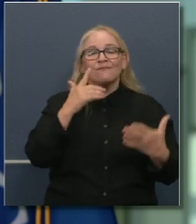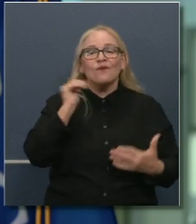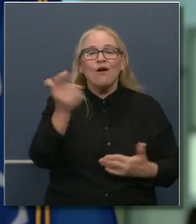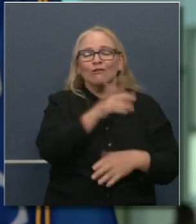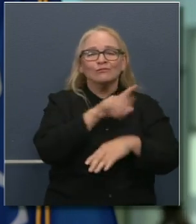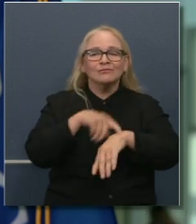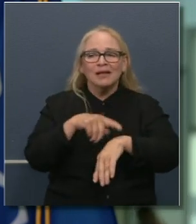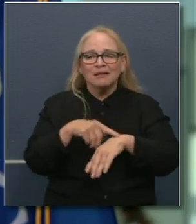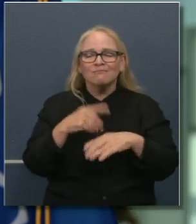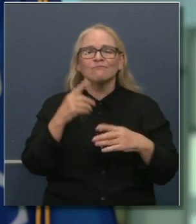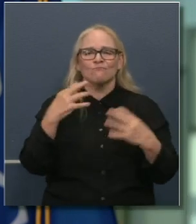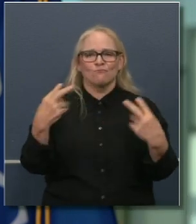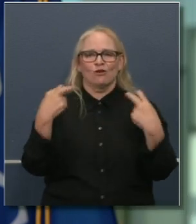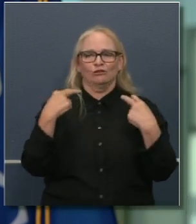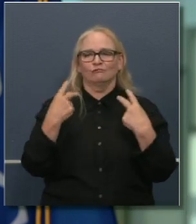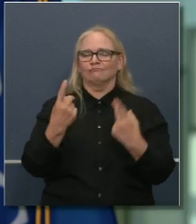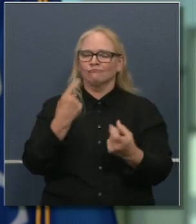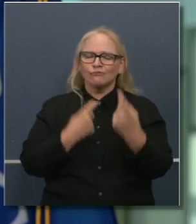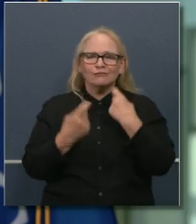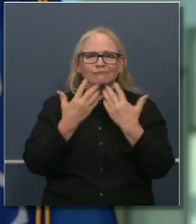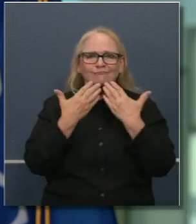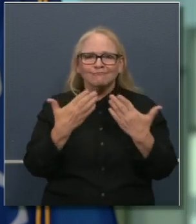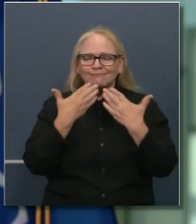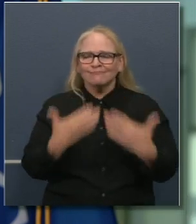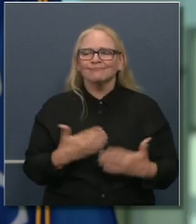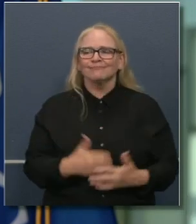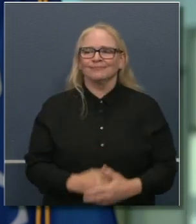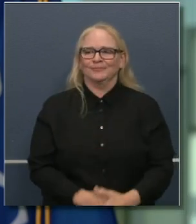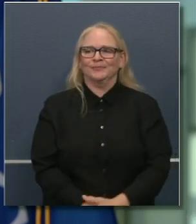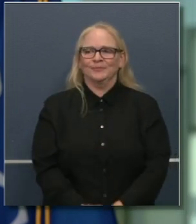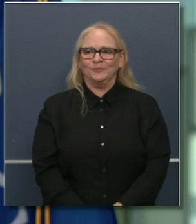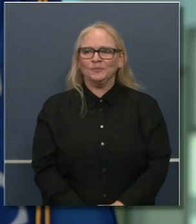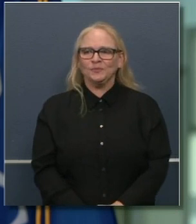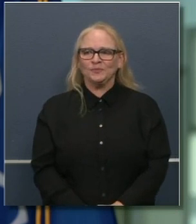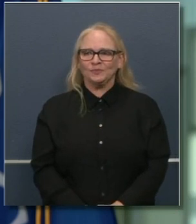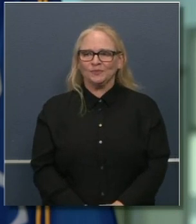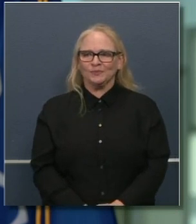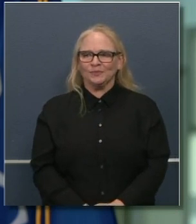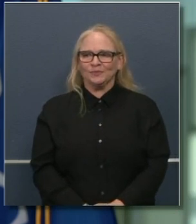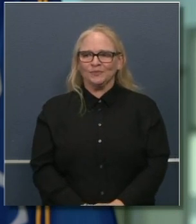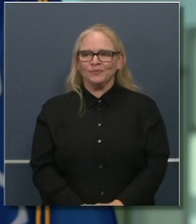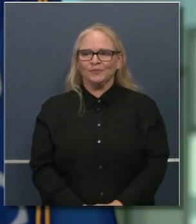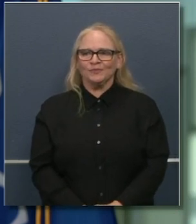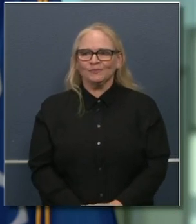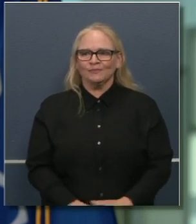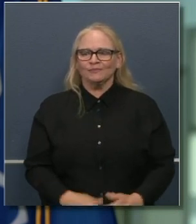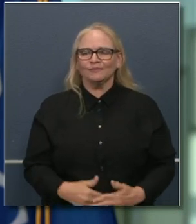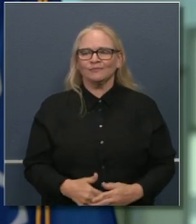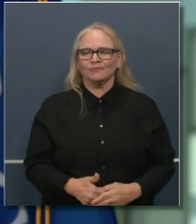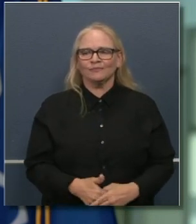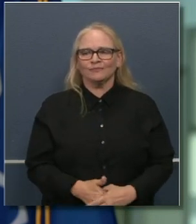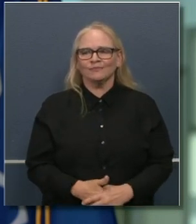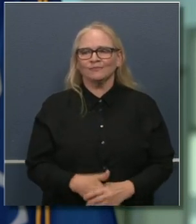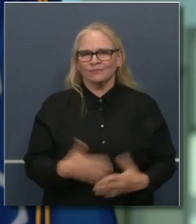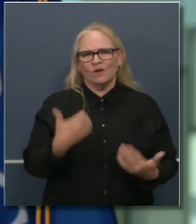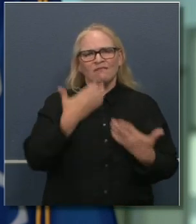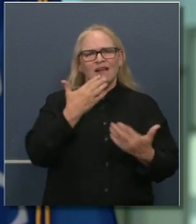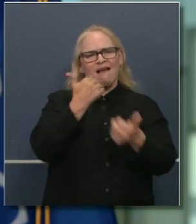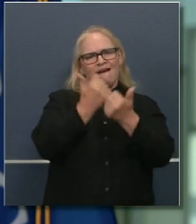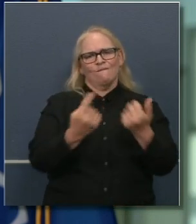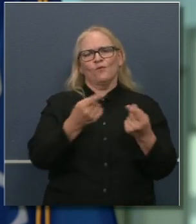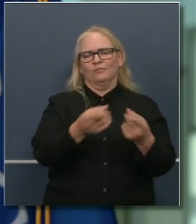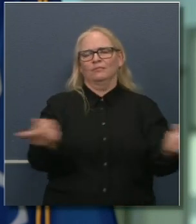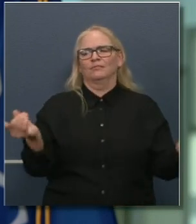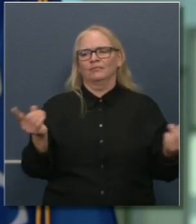balance perhaps some of your day with this update and your time. I want to thank for the questions that we received. I want to thank